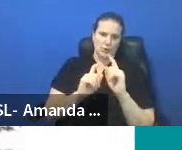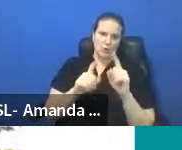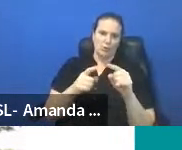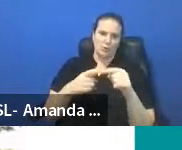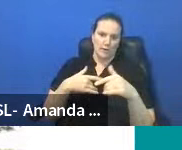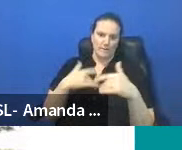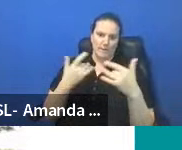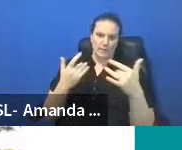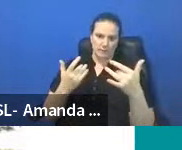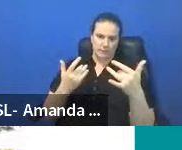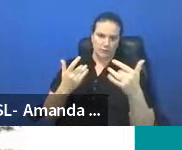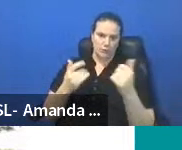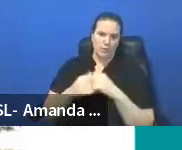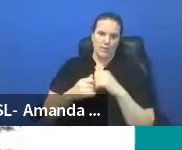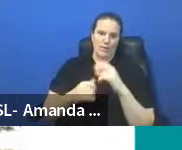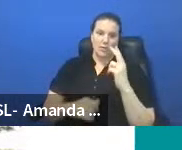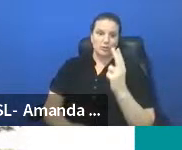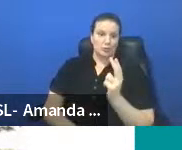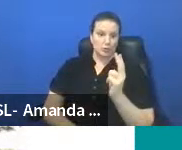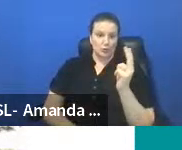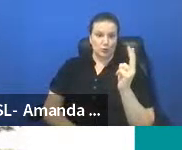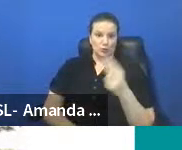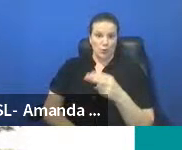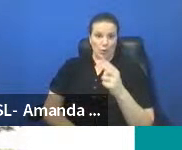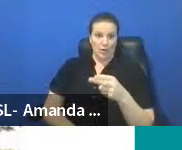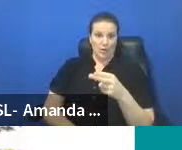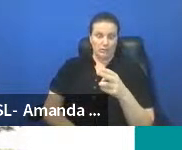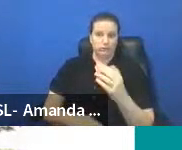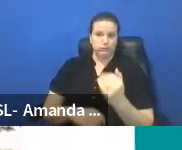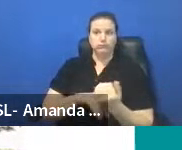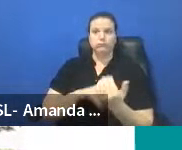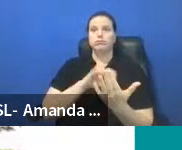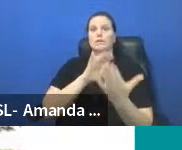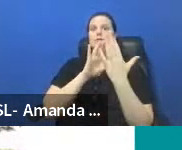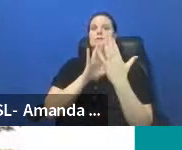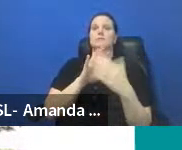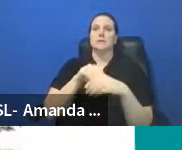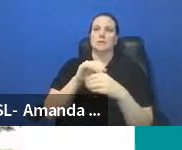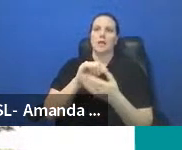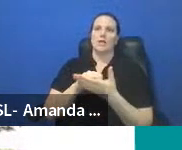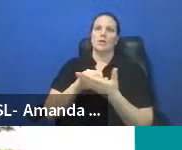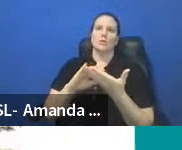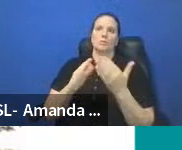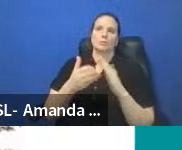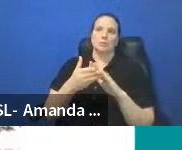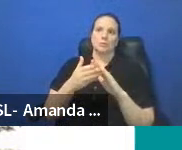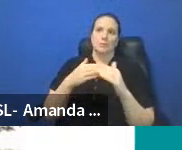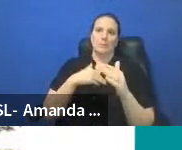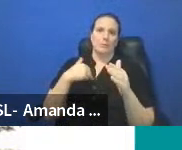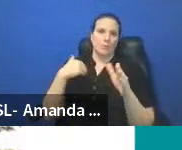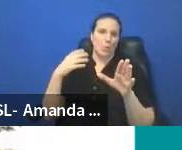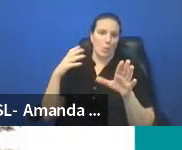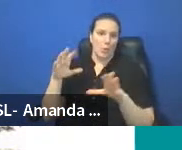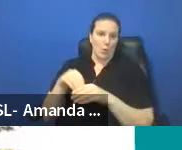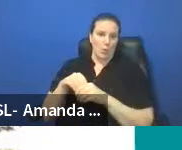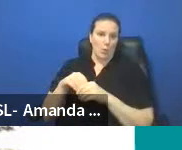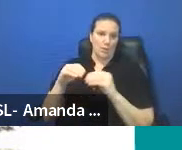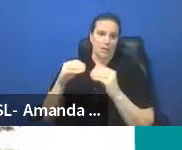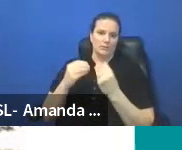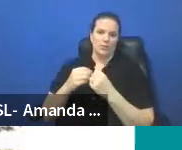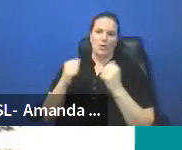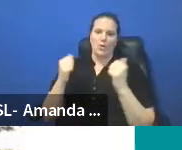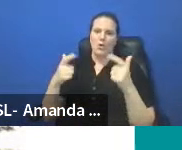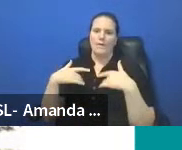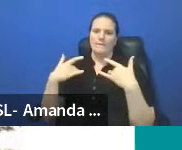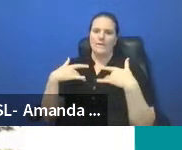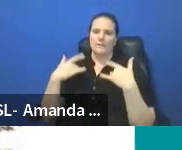events that had historic presence within certain communities and are organized by those community members. And, all the events that we